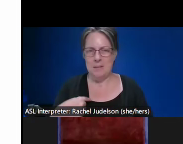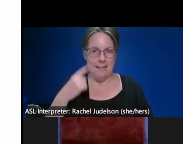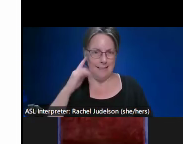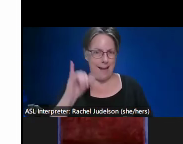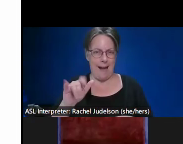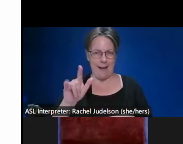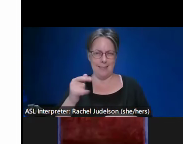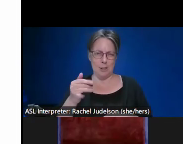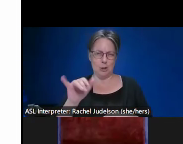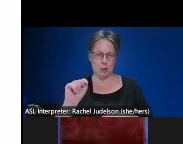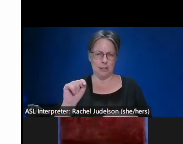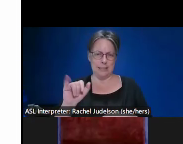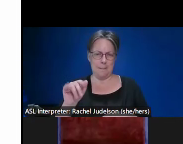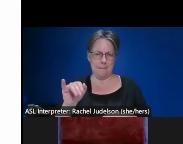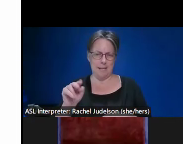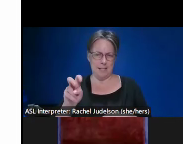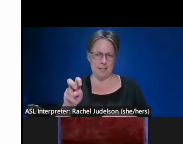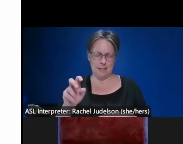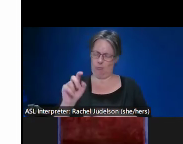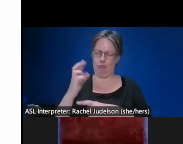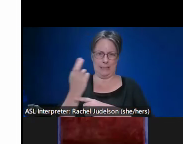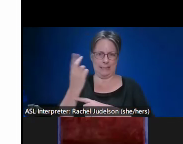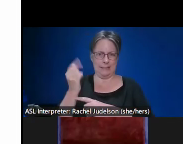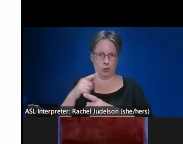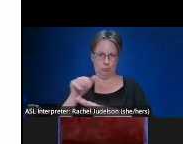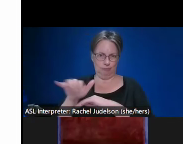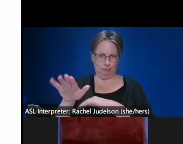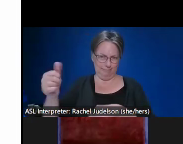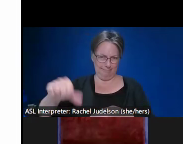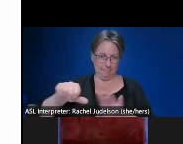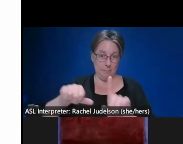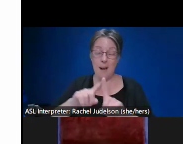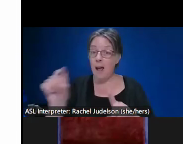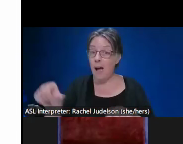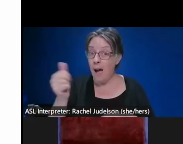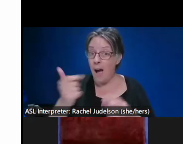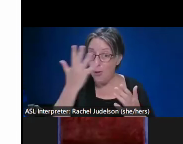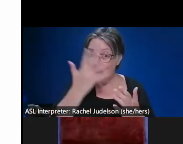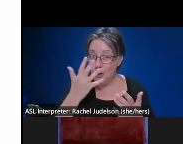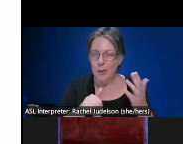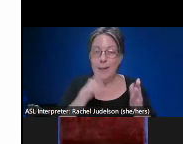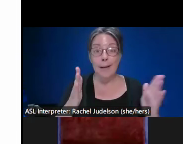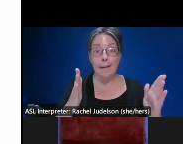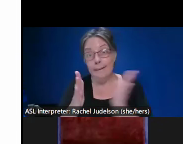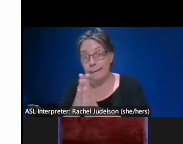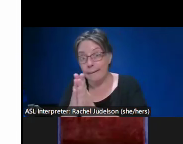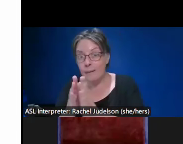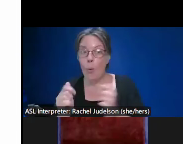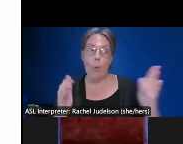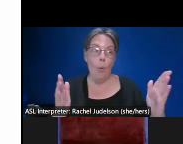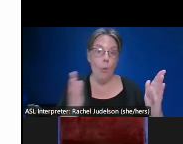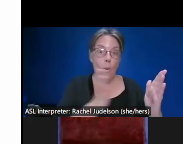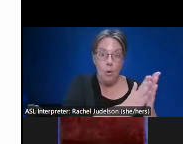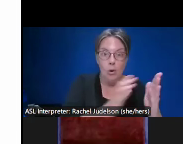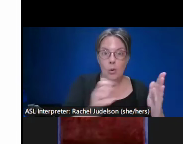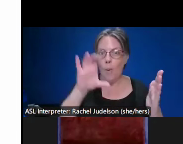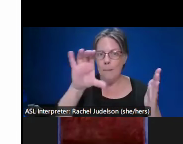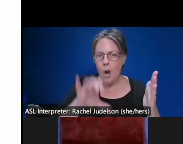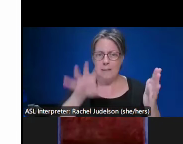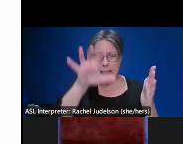legitimate reason to reject. But if there are other formatting issues, like I said earlier, like justification or paragraphing or things like that,